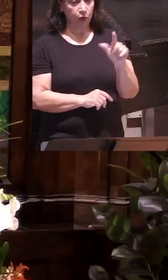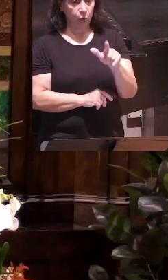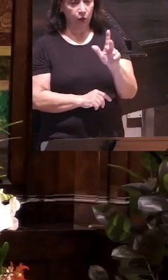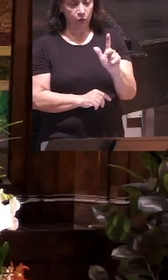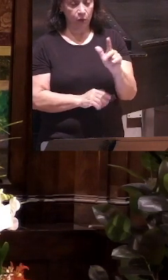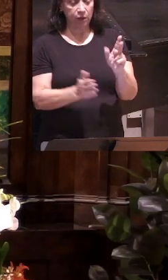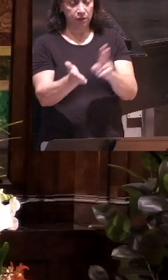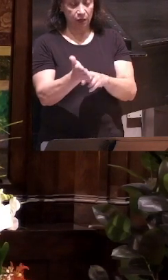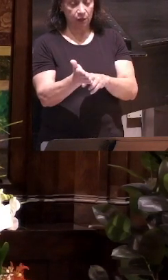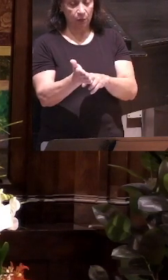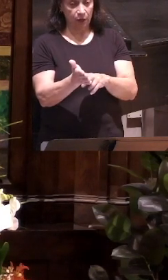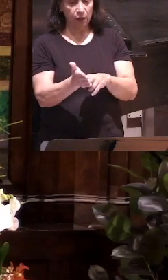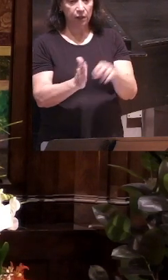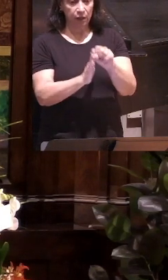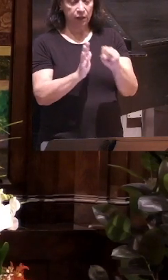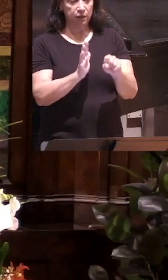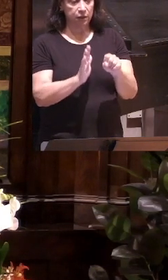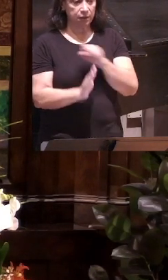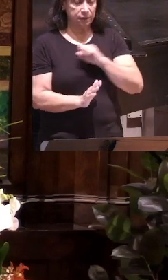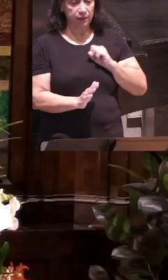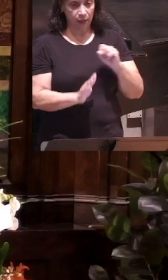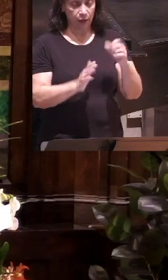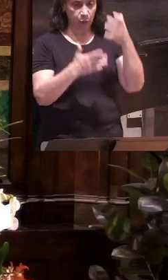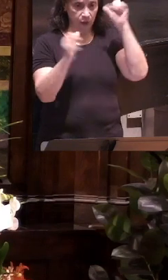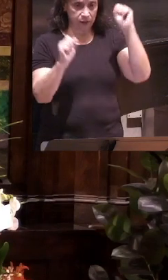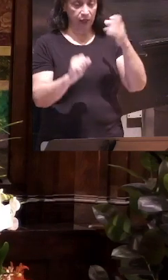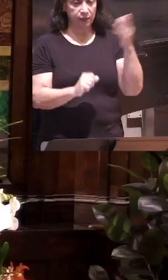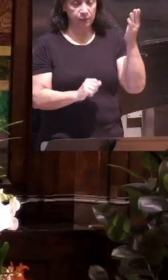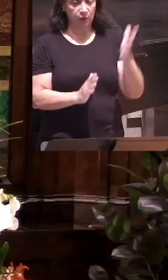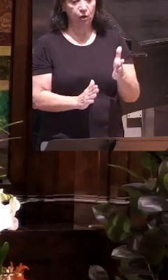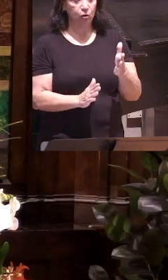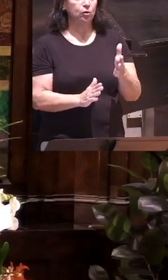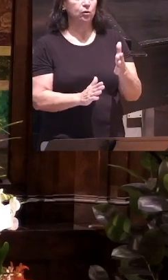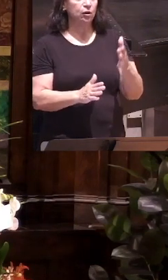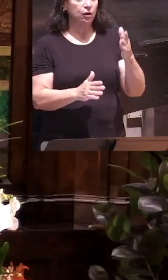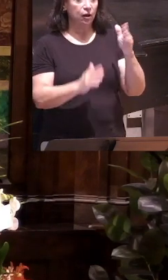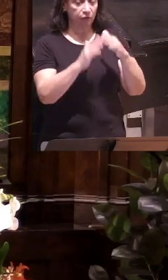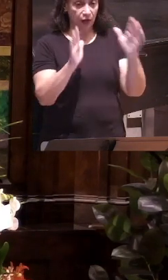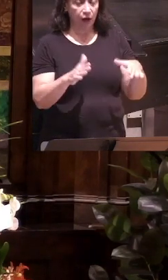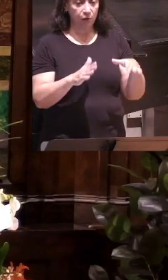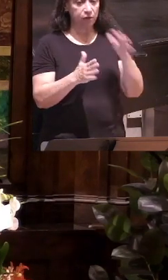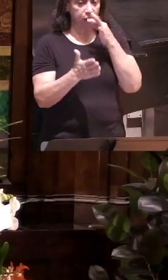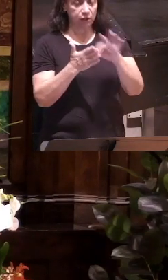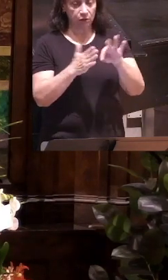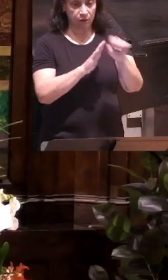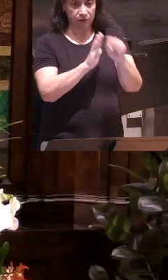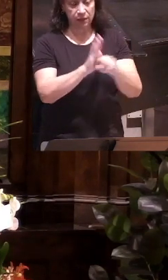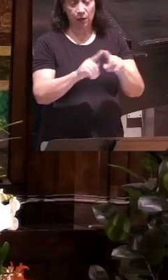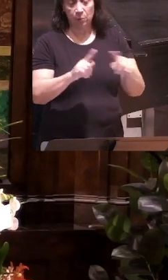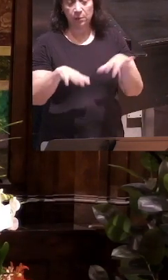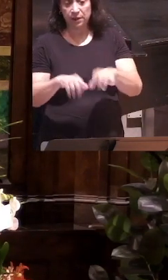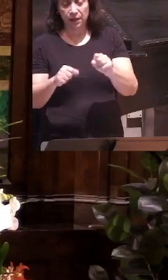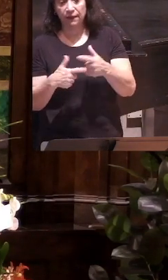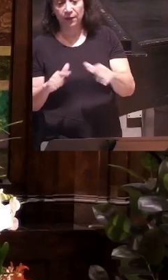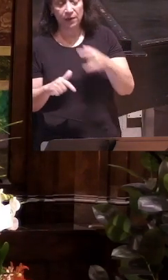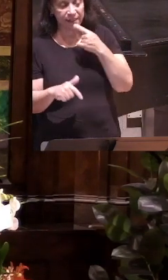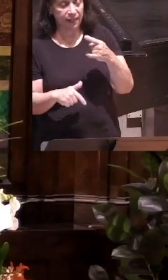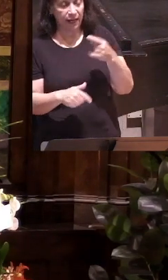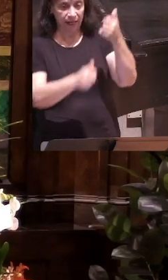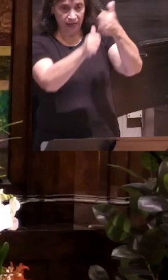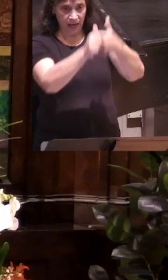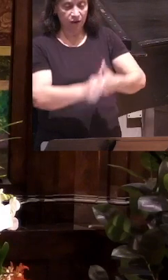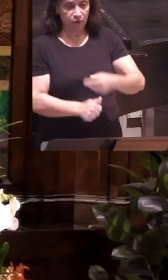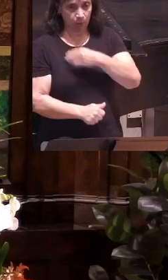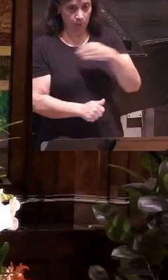signed by the Senate President and the Speaker of the House and the Secretary of the State. But I'm going to take the liberty to say that every single member of